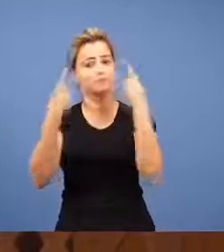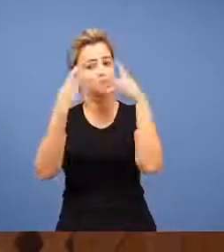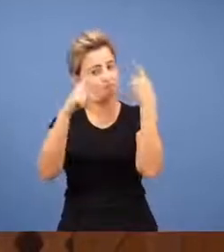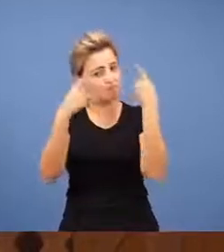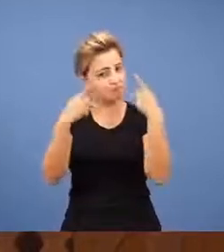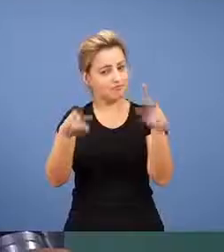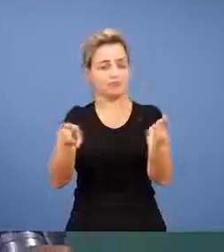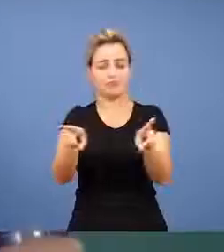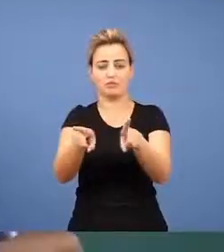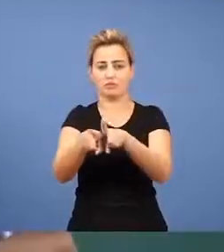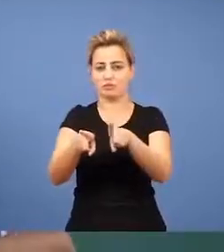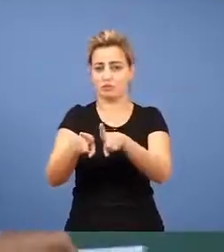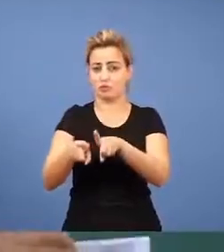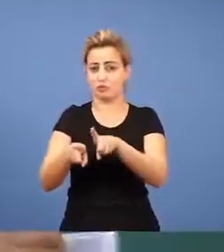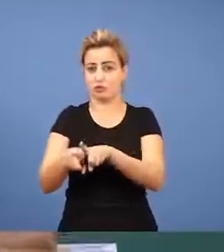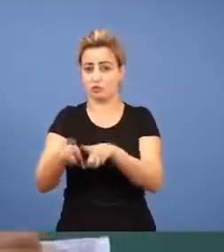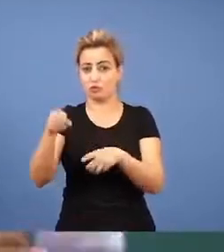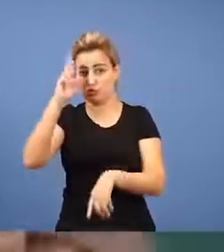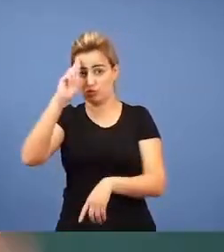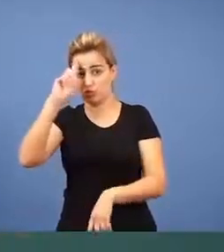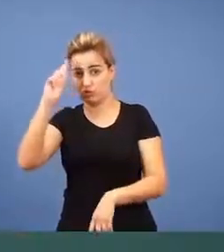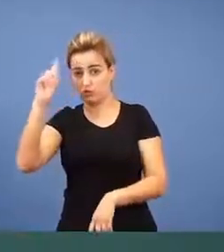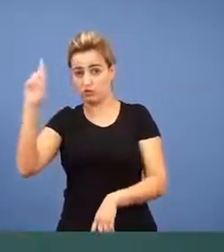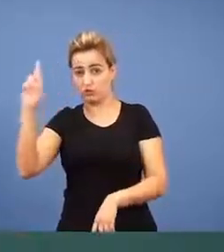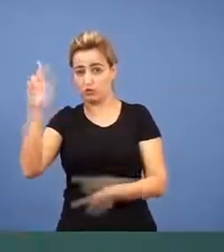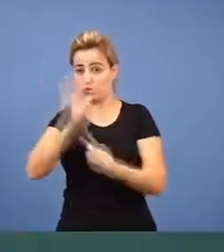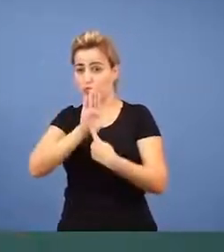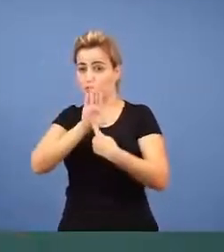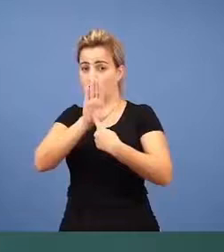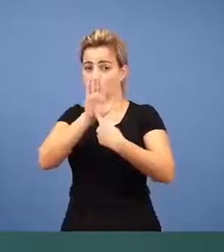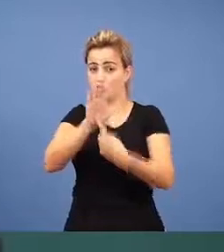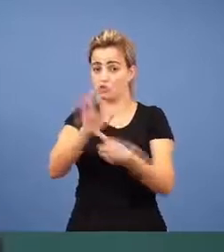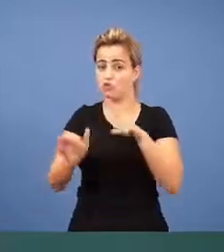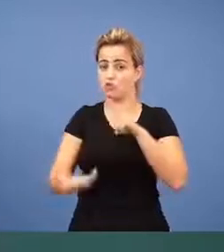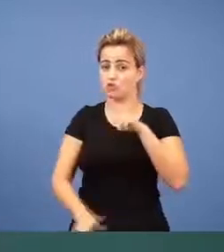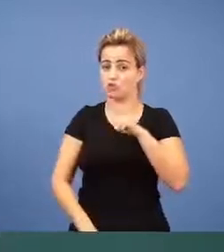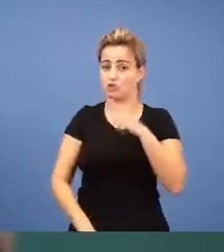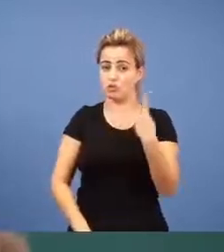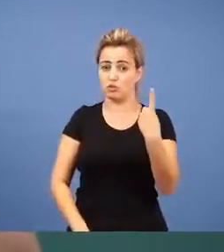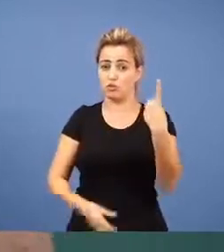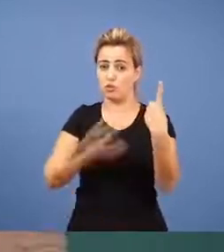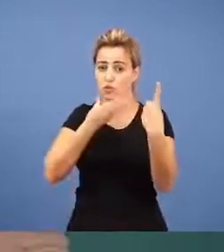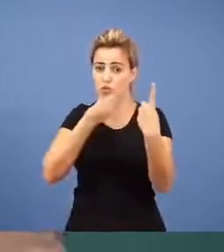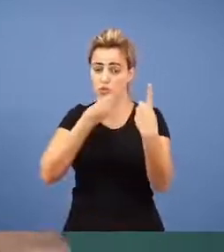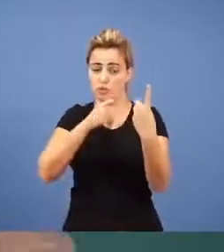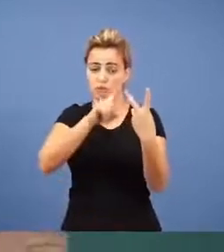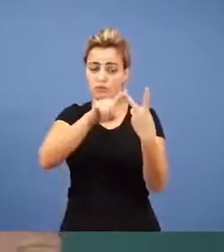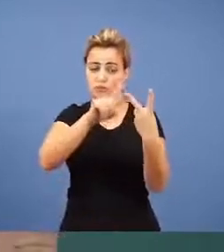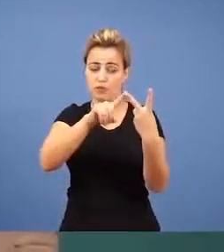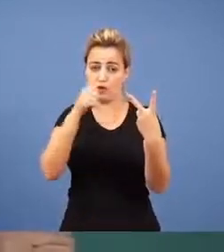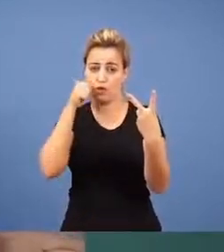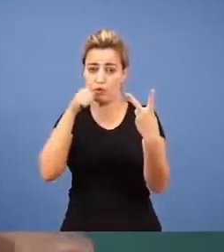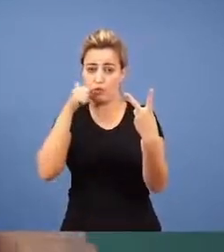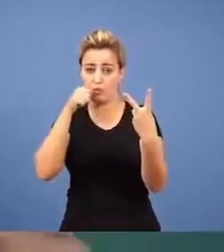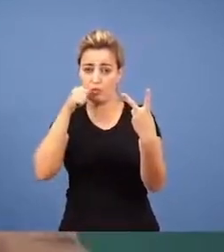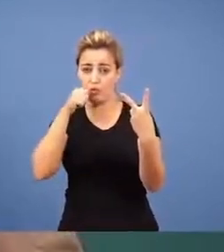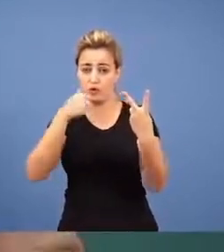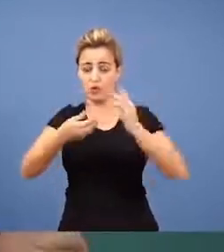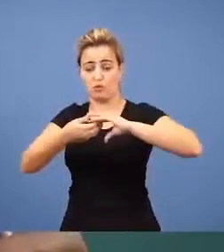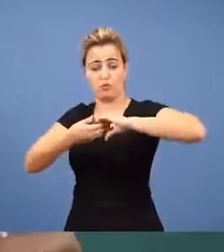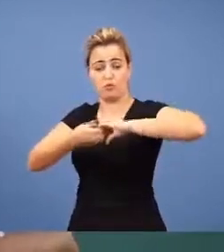vision during the message that the Lord has shown a couple of situations. He's shown a couple where the